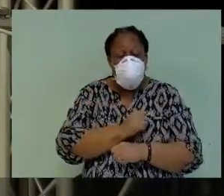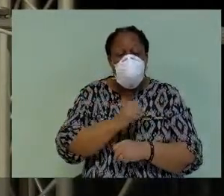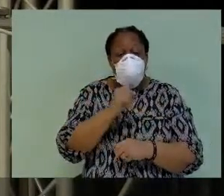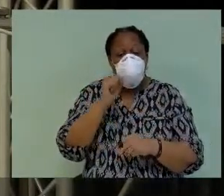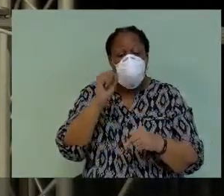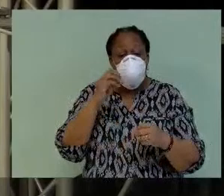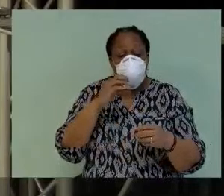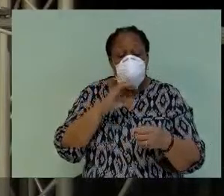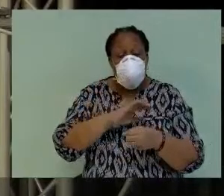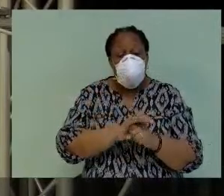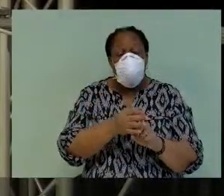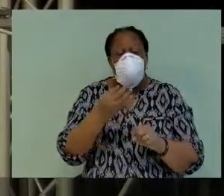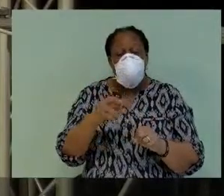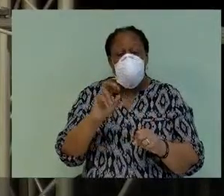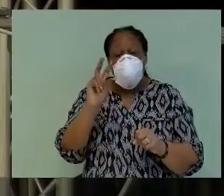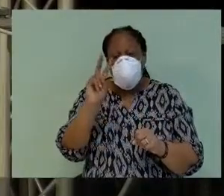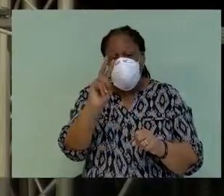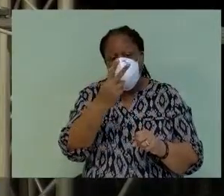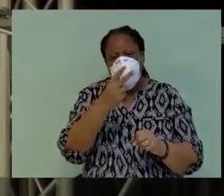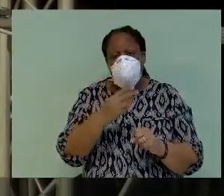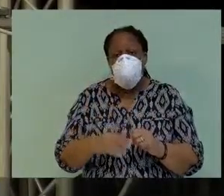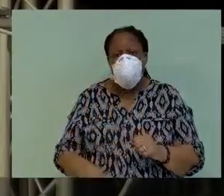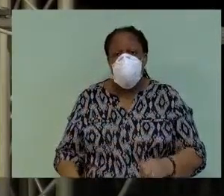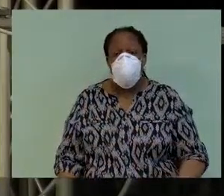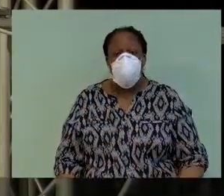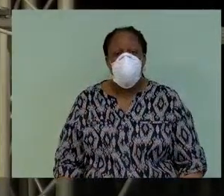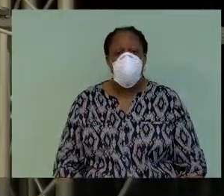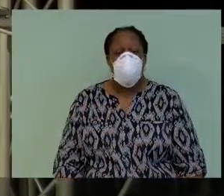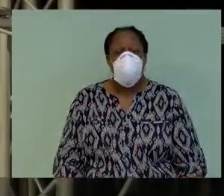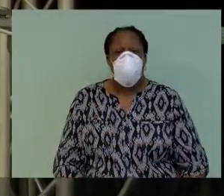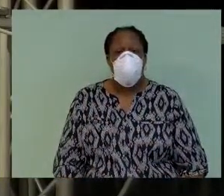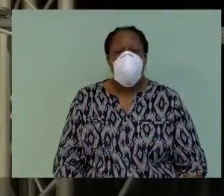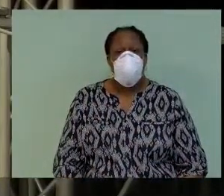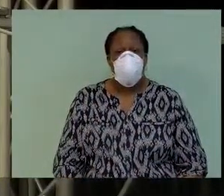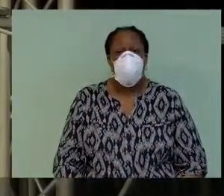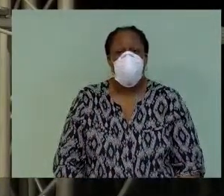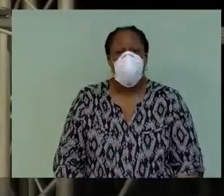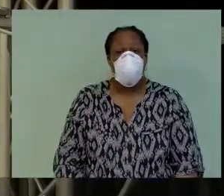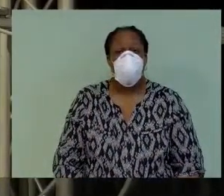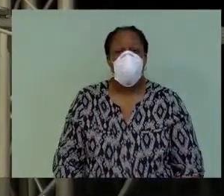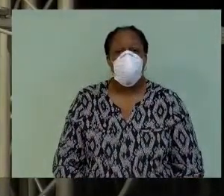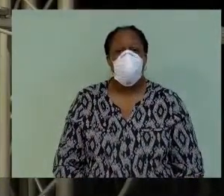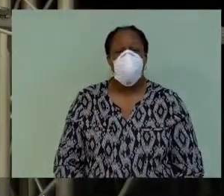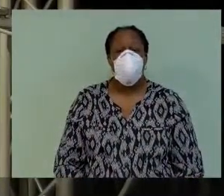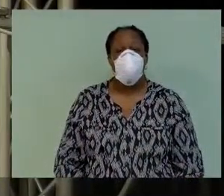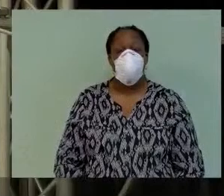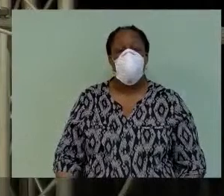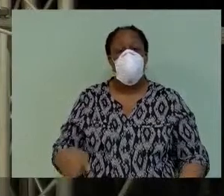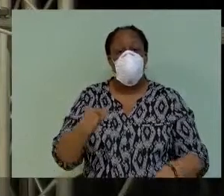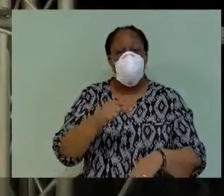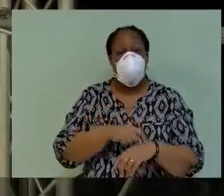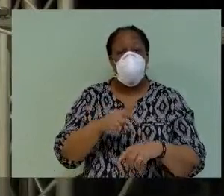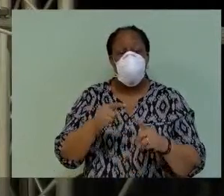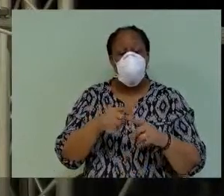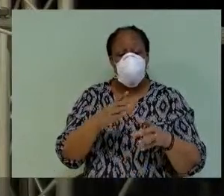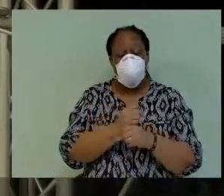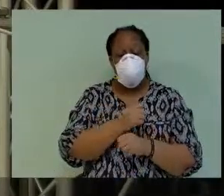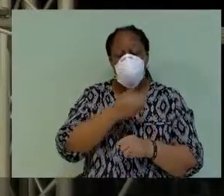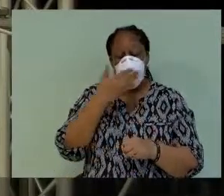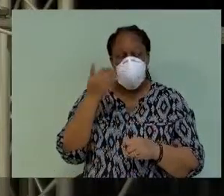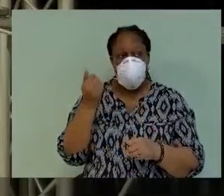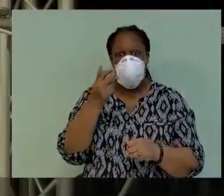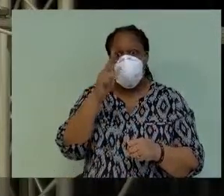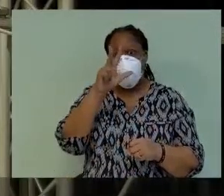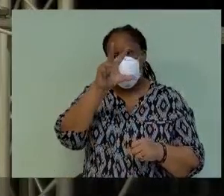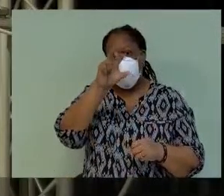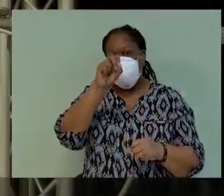conclusively that our patients, the CMO said that the time to recovery was about 30 days. I think that's what she said the other day. And it